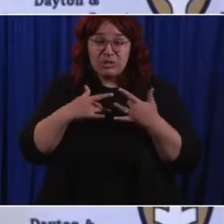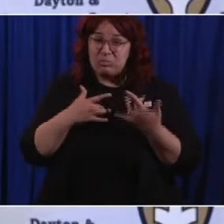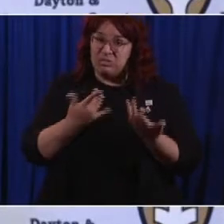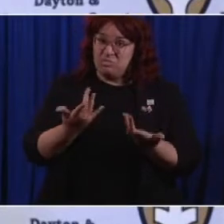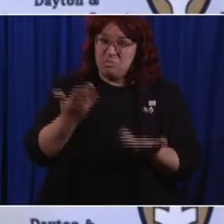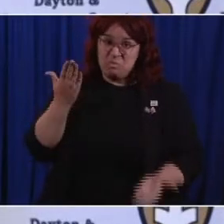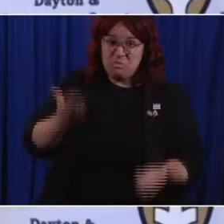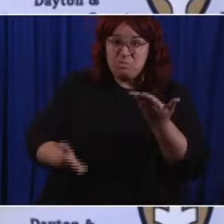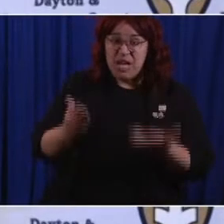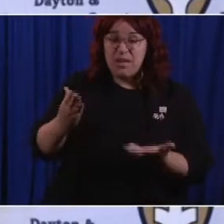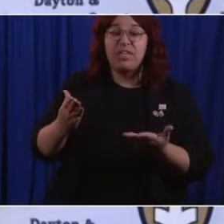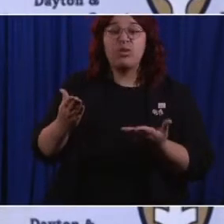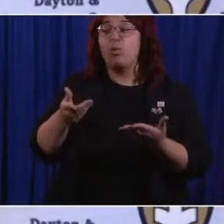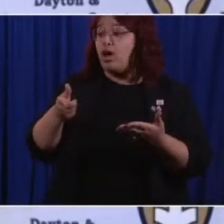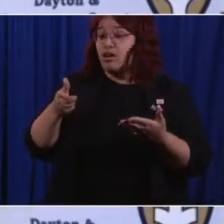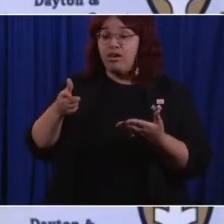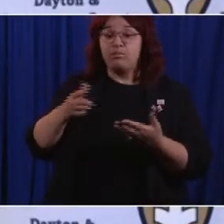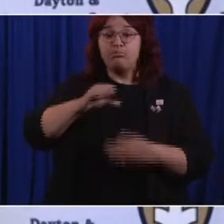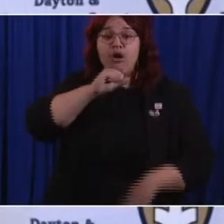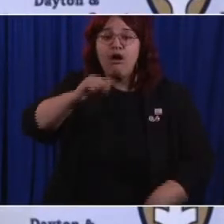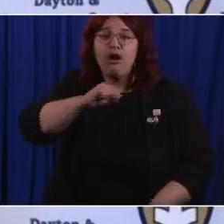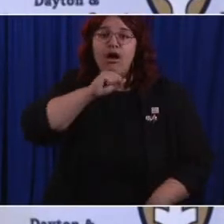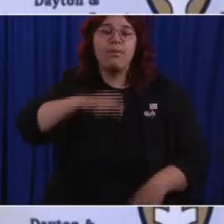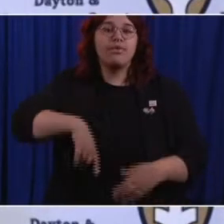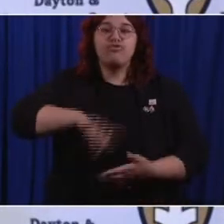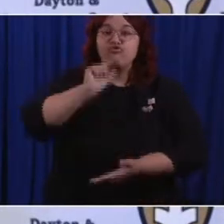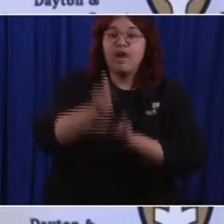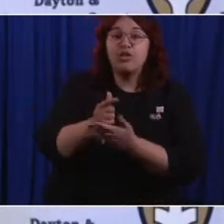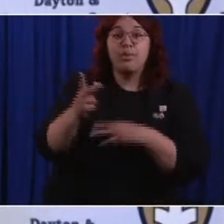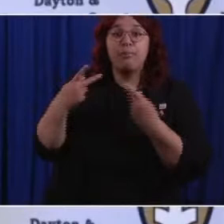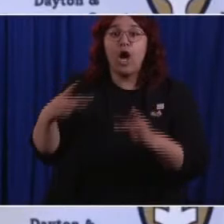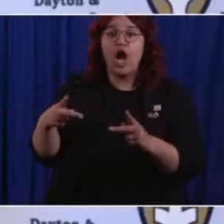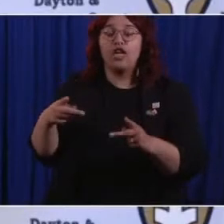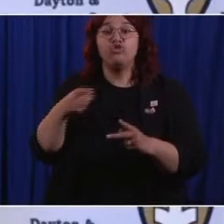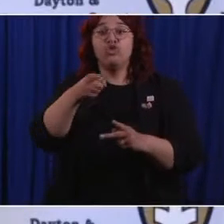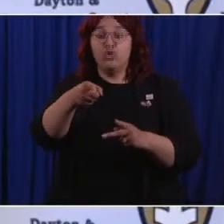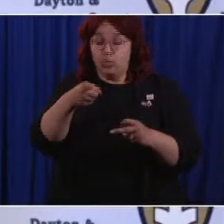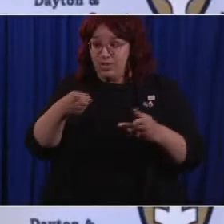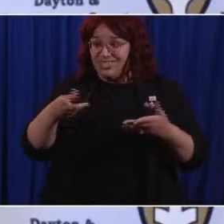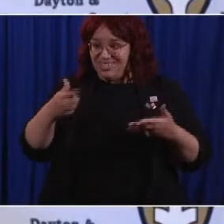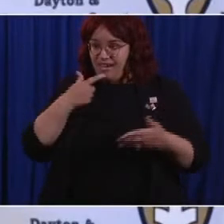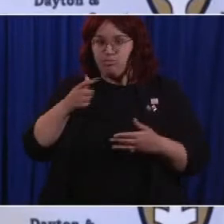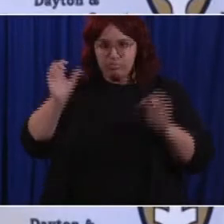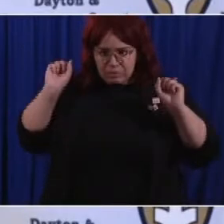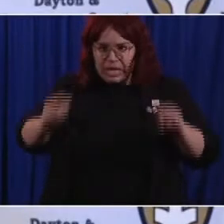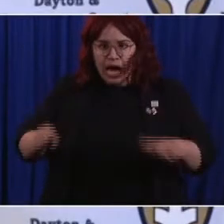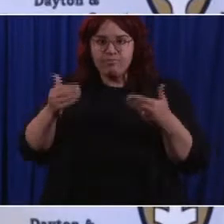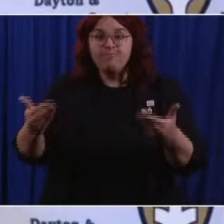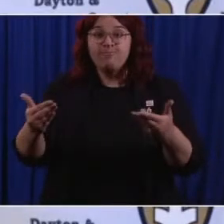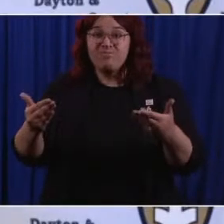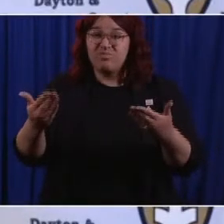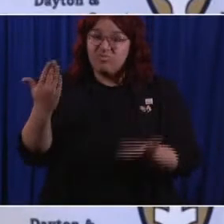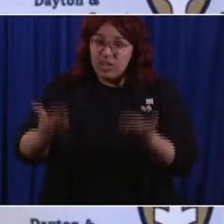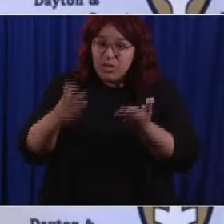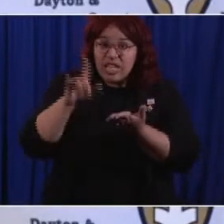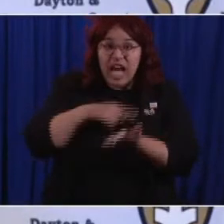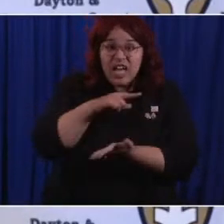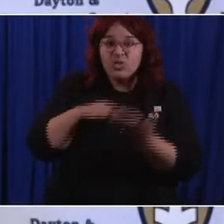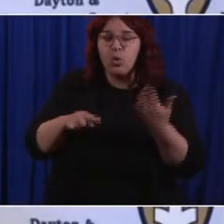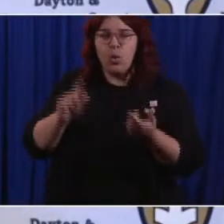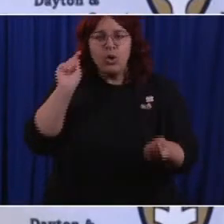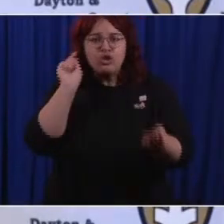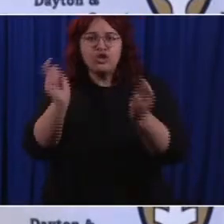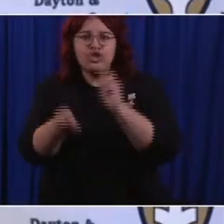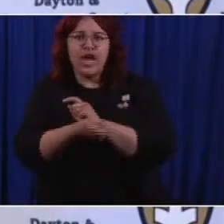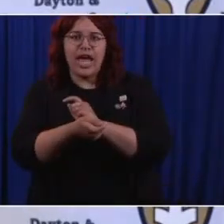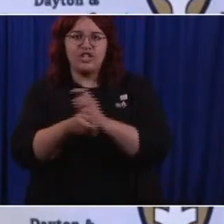or proms, all these kind of fun things we've been talking about doing this spring? If our numbers reach the case of what we're seeing in our